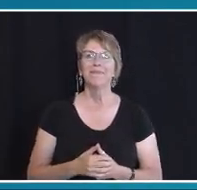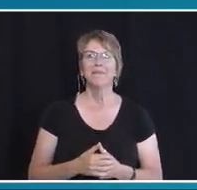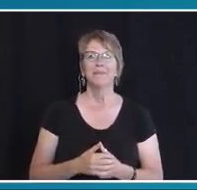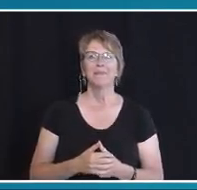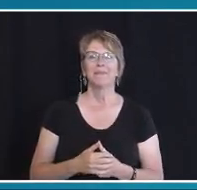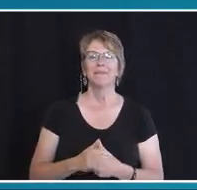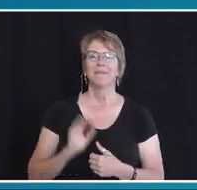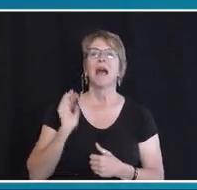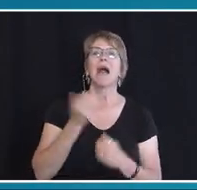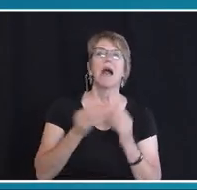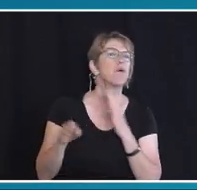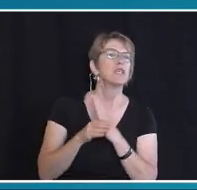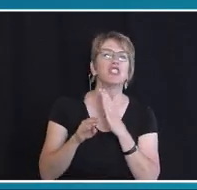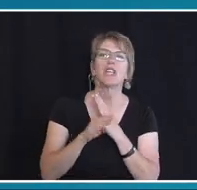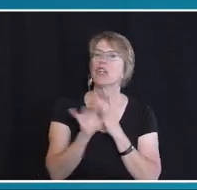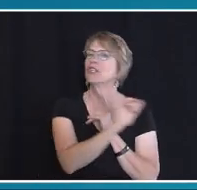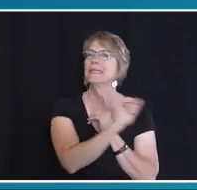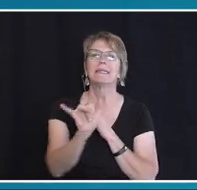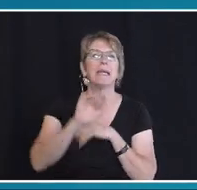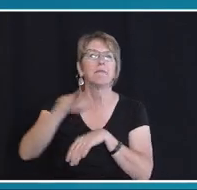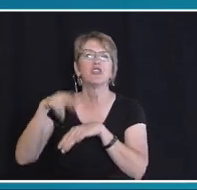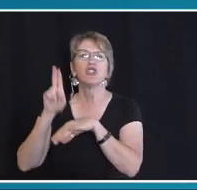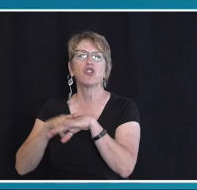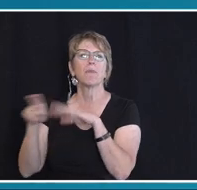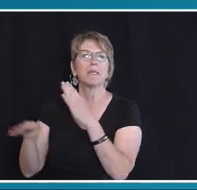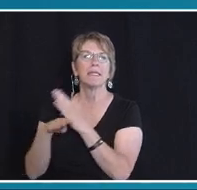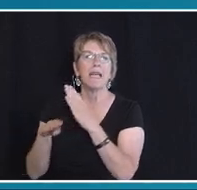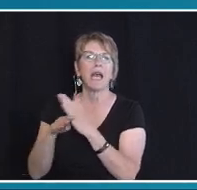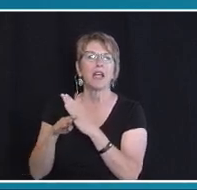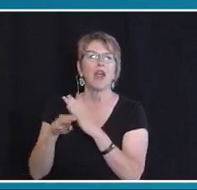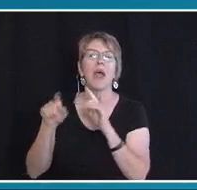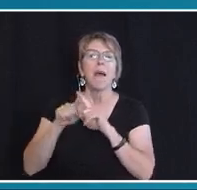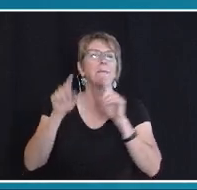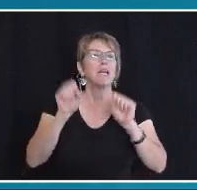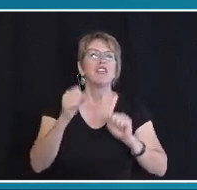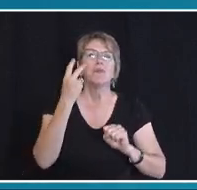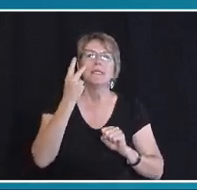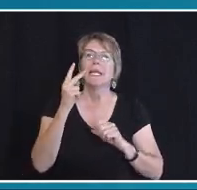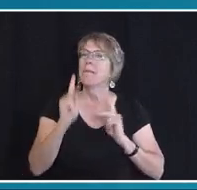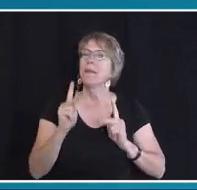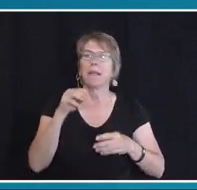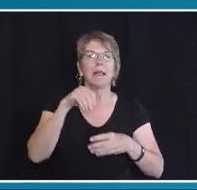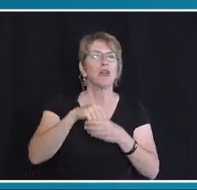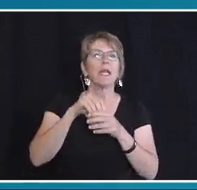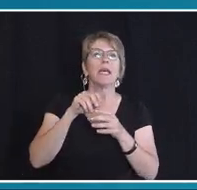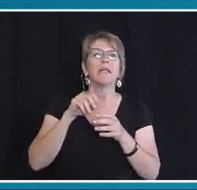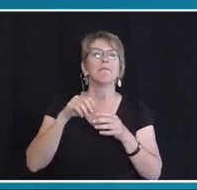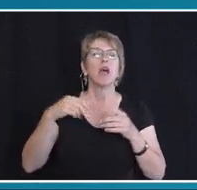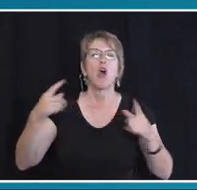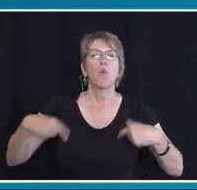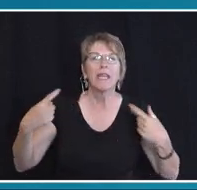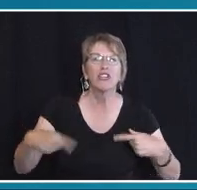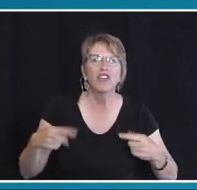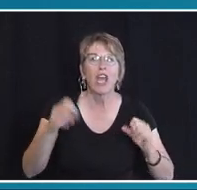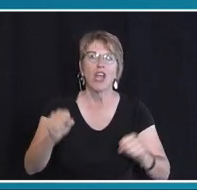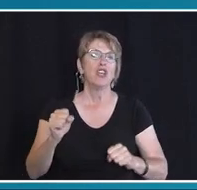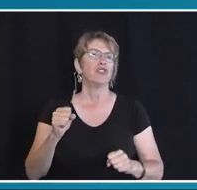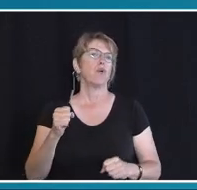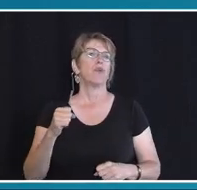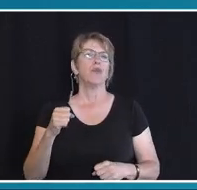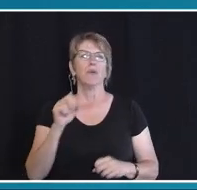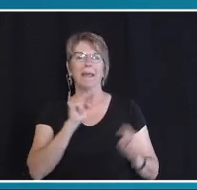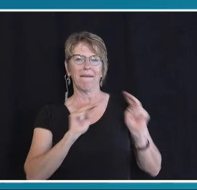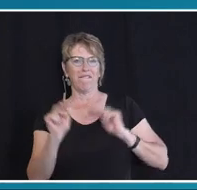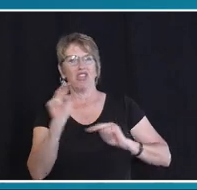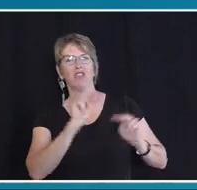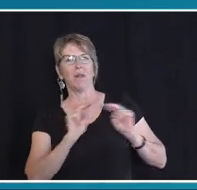Power soccer is just like normal soccer, except you'd see people just doing it in a wheelchair. So if you can just visualize it, I don't know,